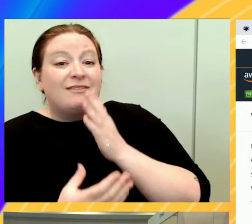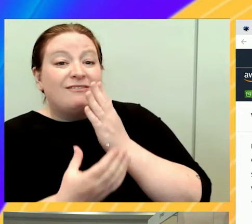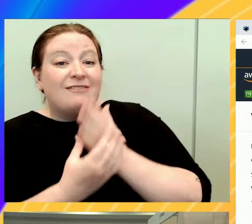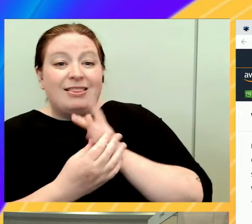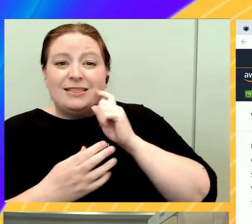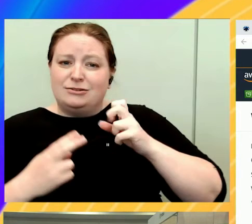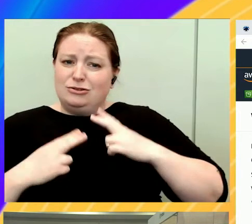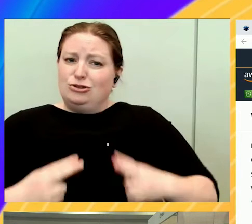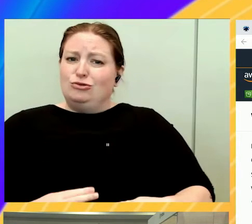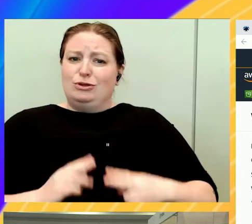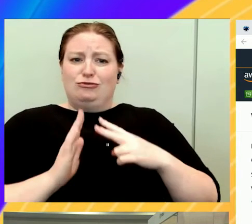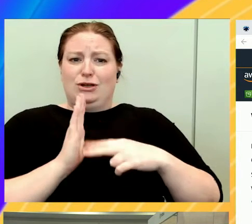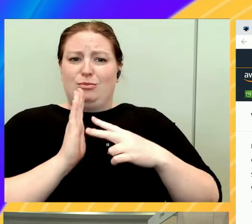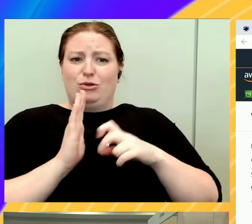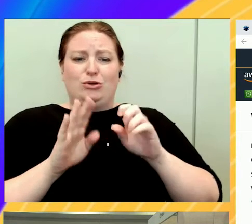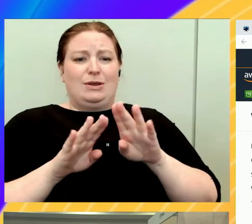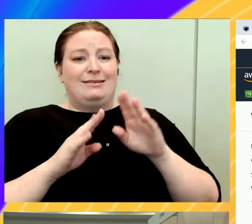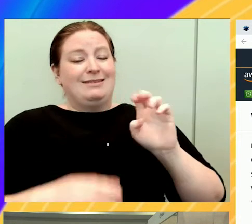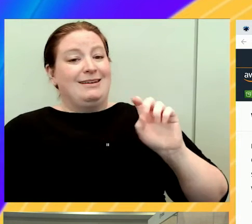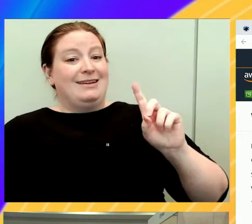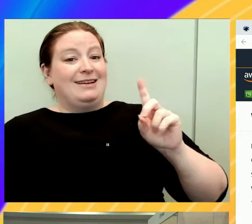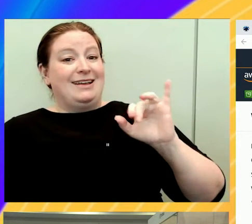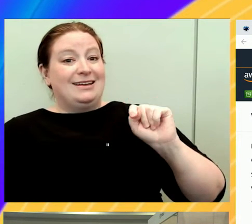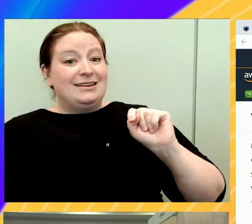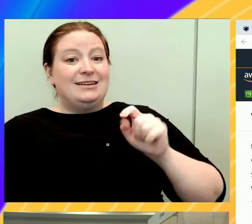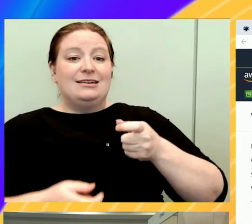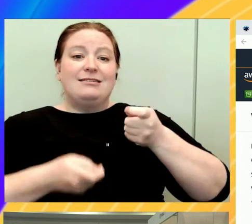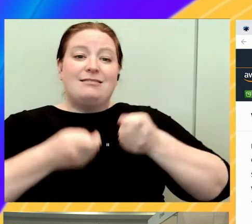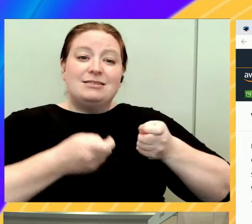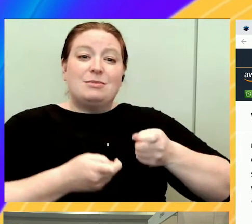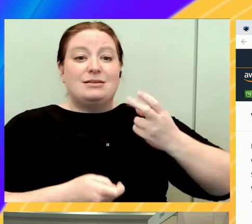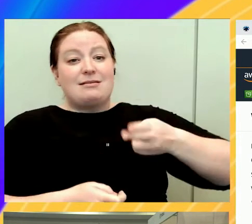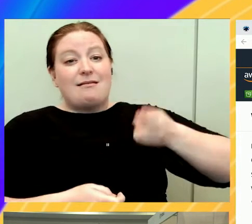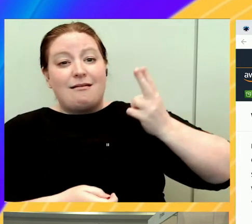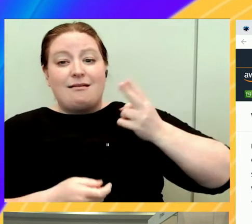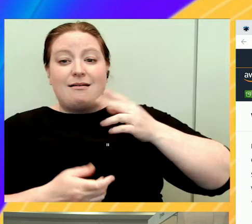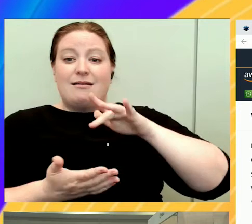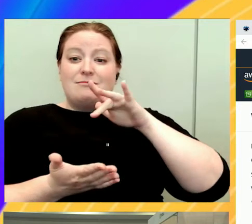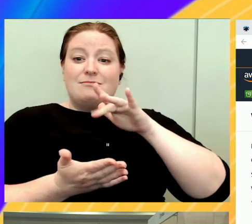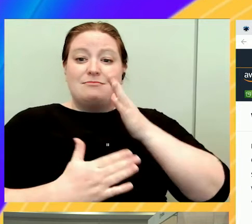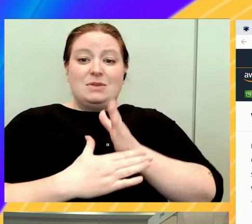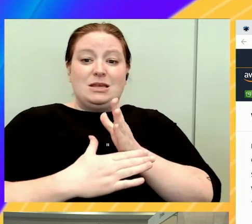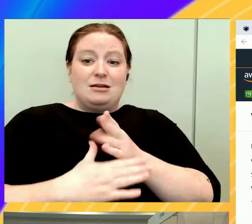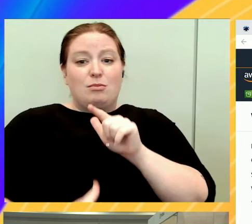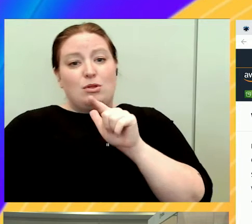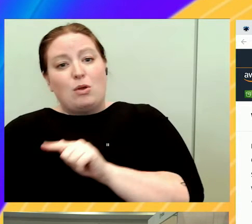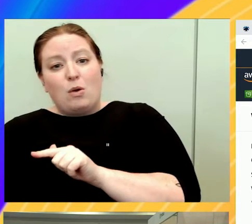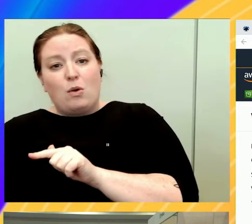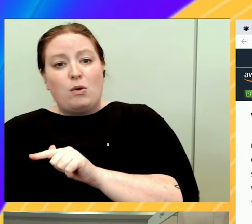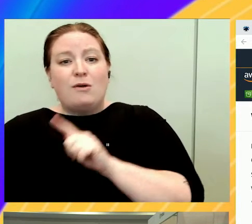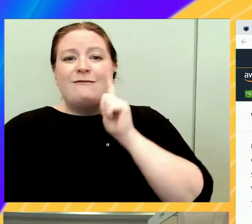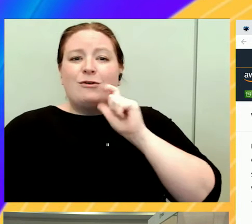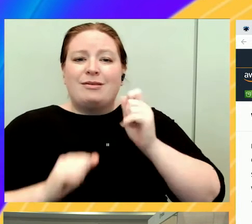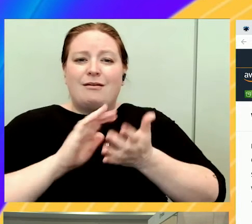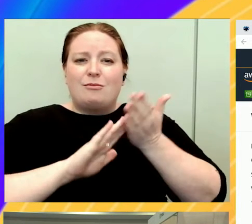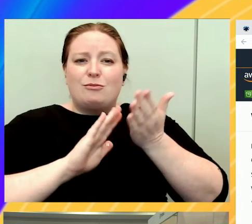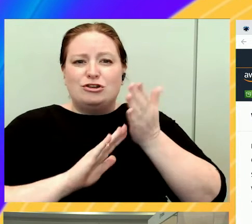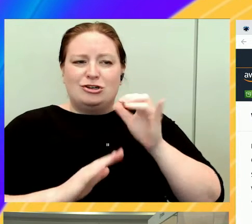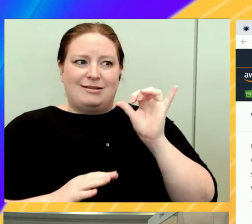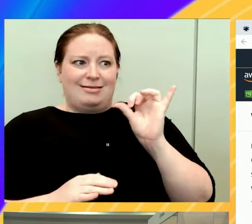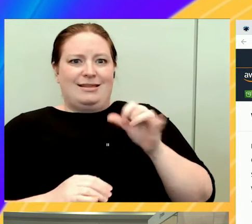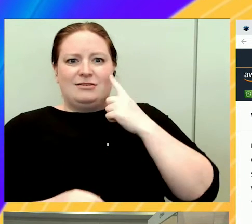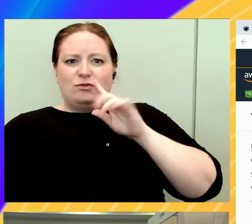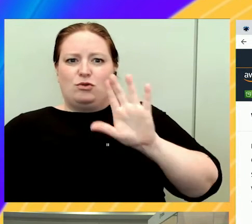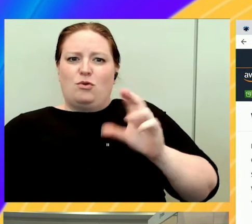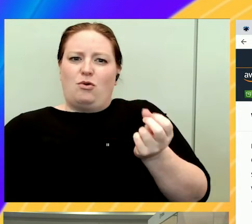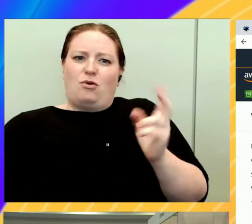could customize the high, medium, low risks. Yeah. You could customize the questions for your own operations and use it as the basis for your own operational readiness review.